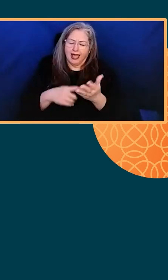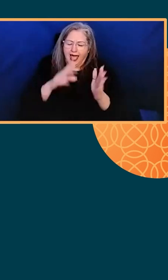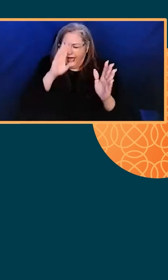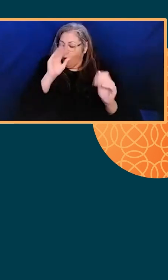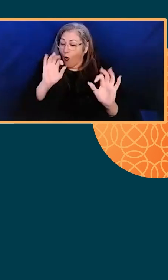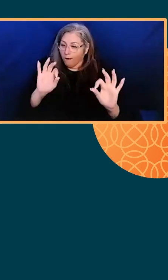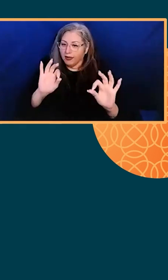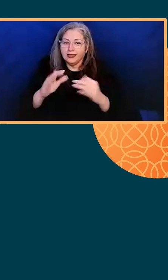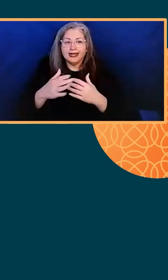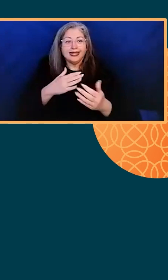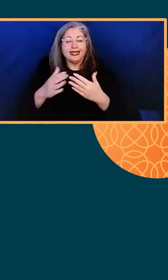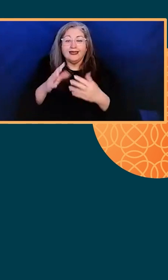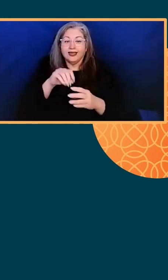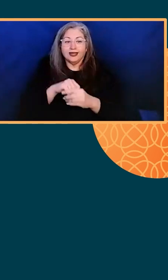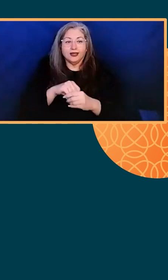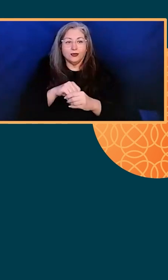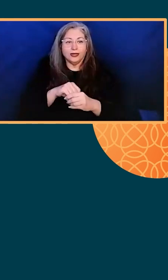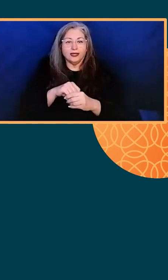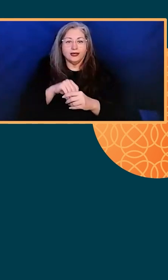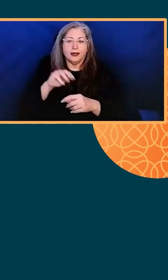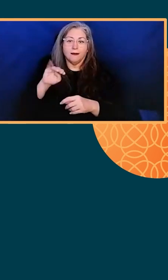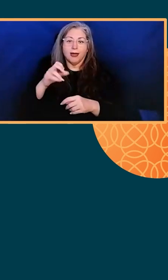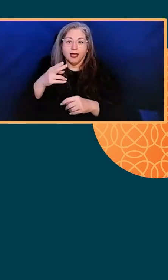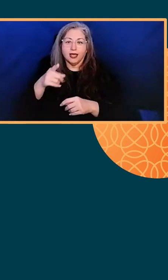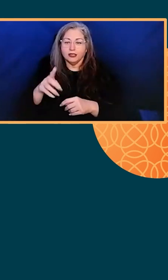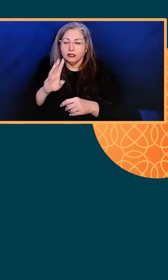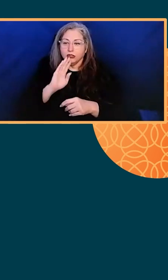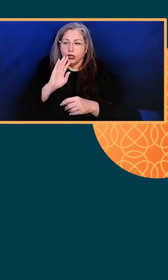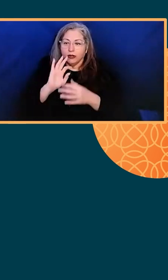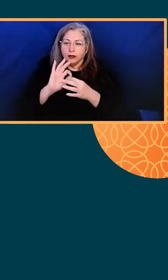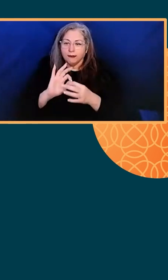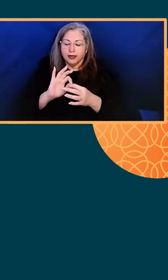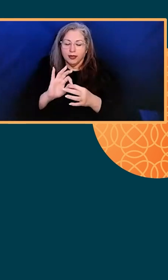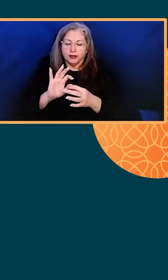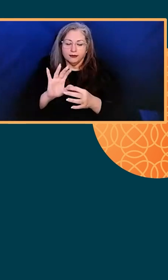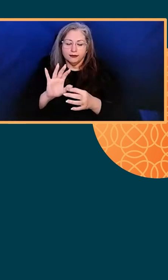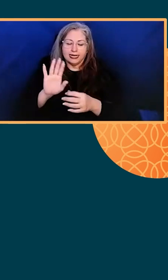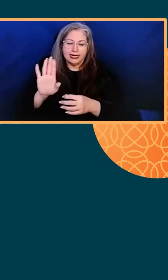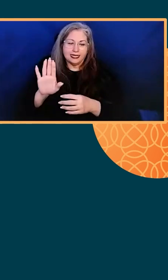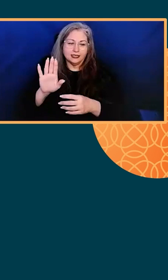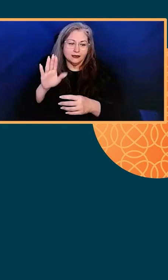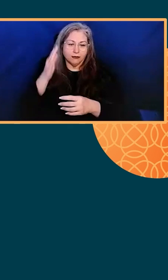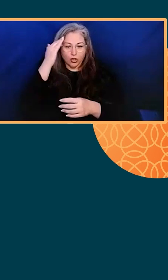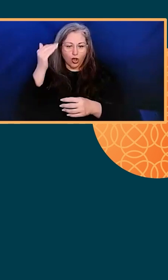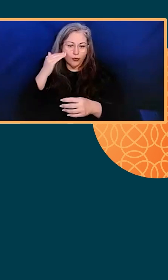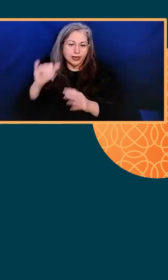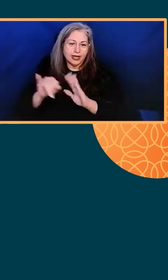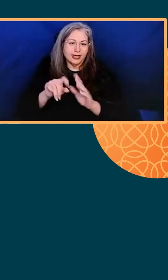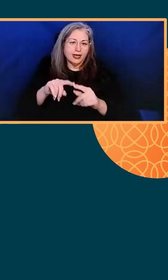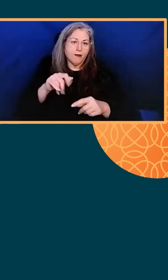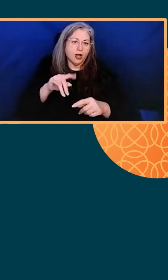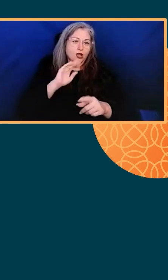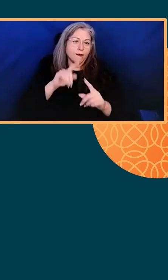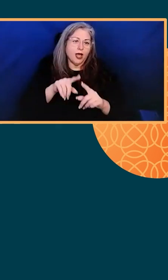about even with, you know, Micah is talking about his Korean identity, Aparna's talking about